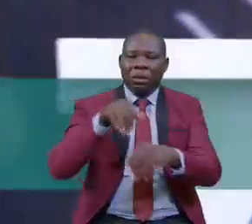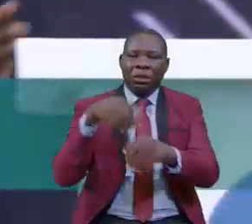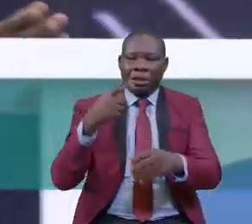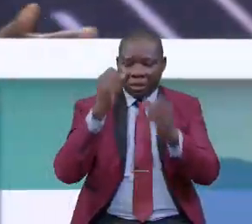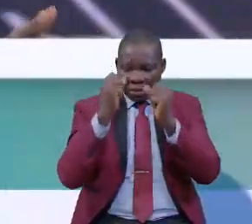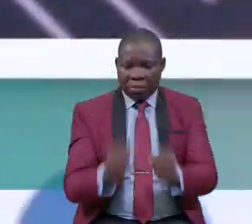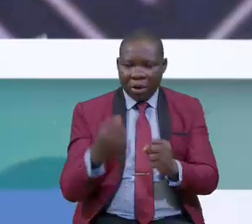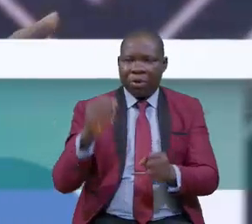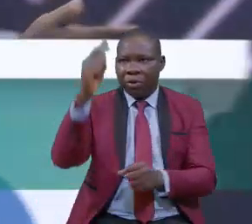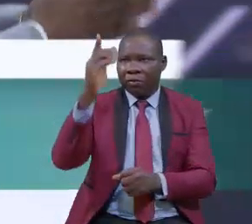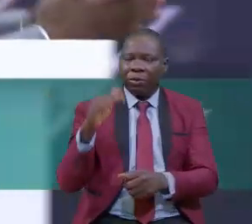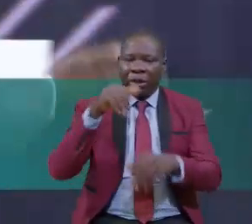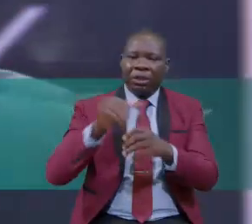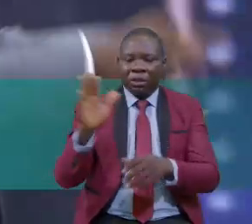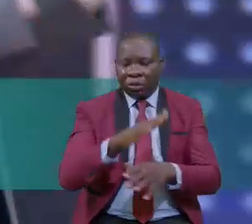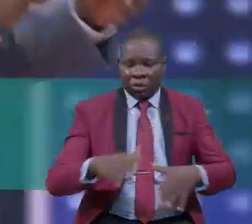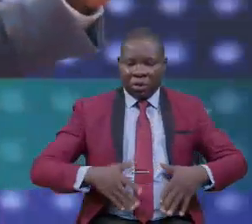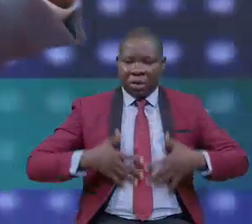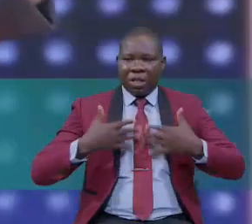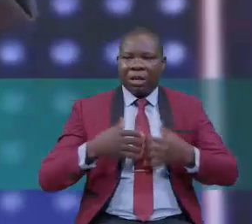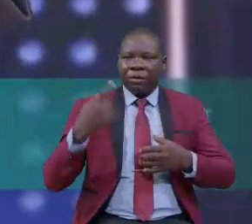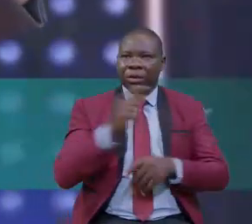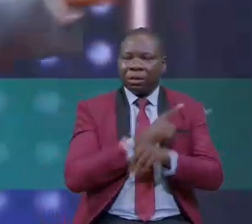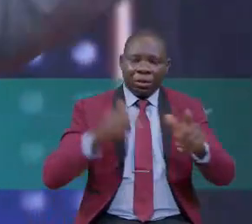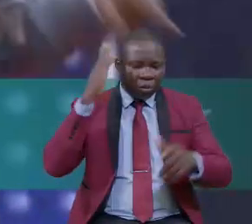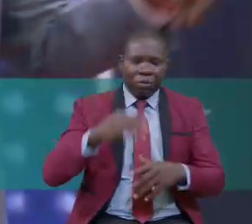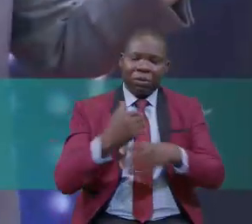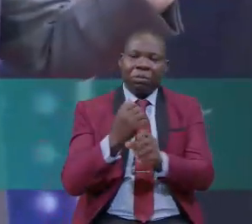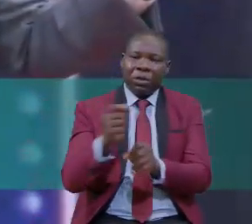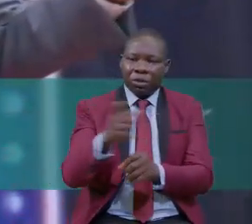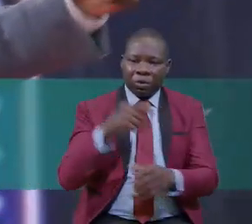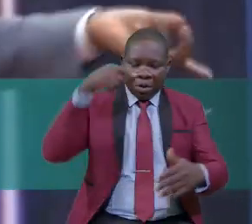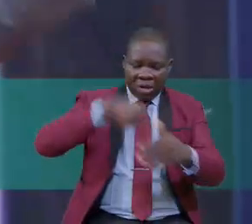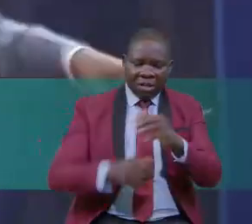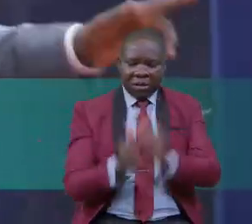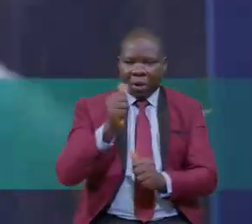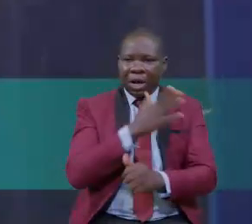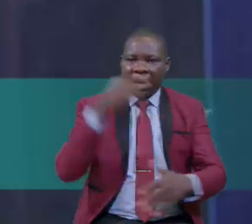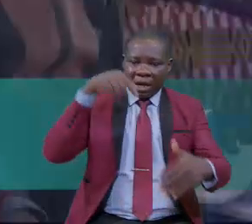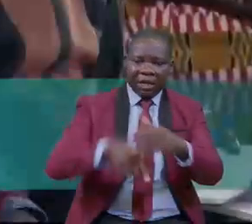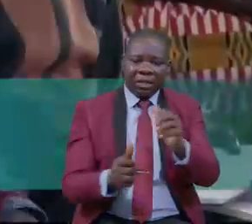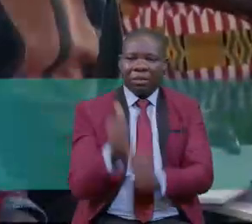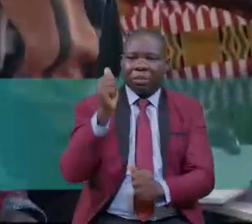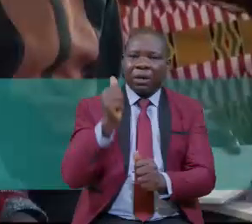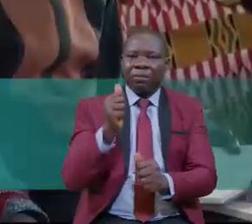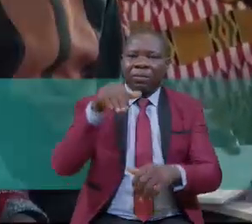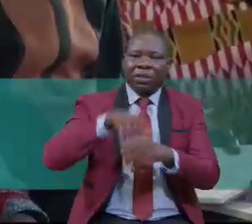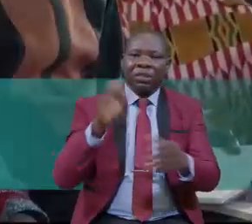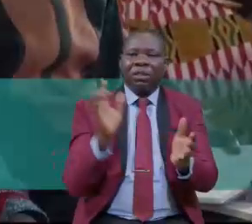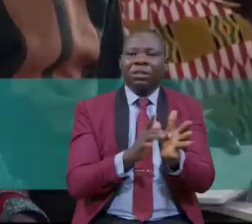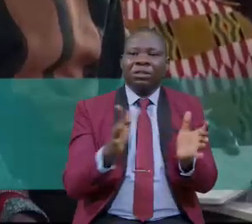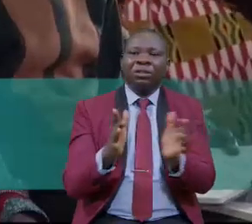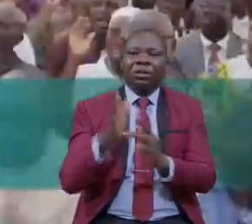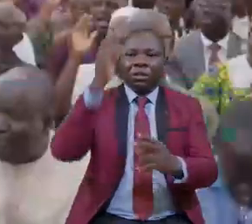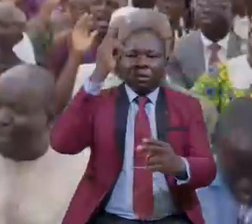life, the Lord will make you deeper and deeper and deeper in